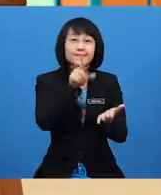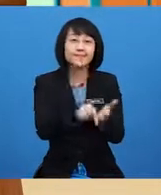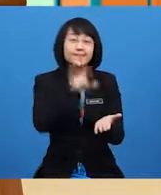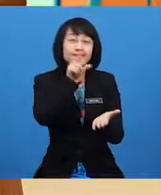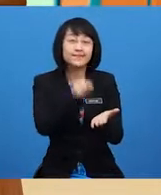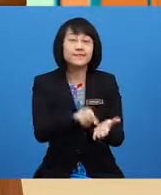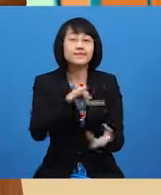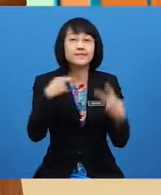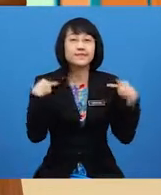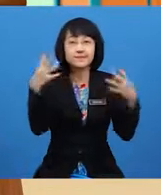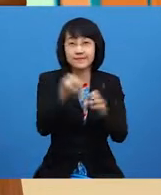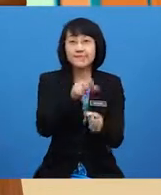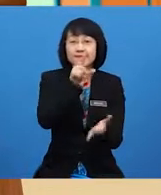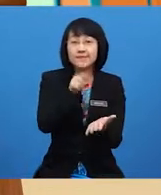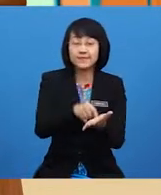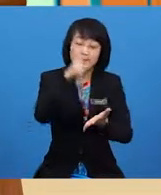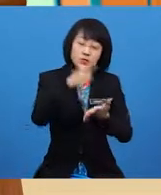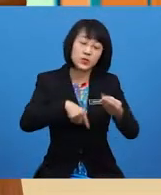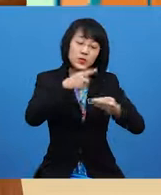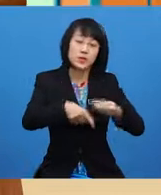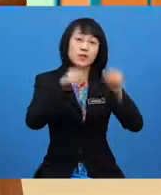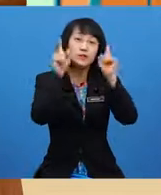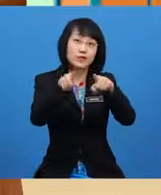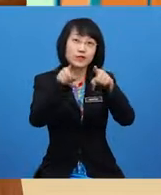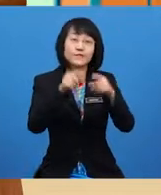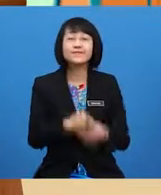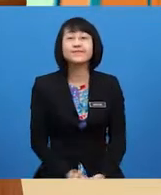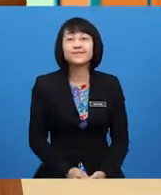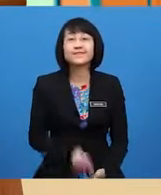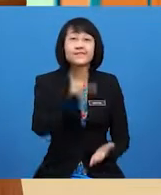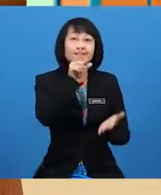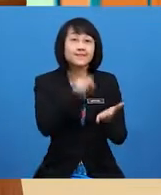Chicken, chicken, I've got chicken. What about you?